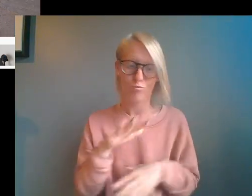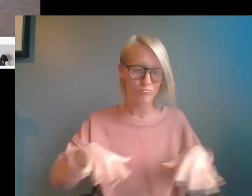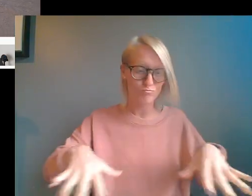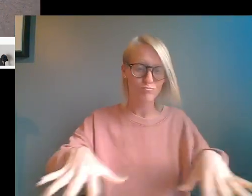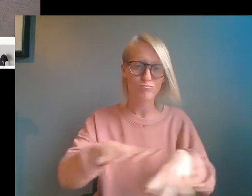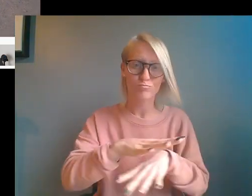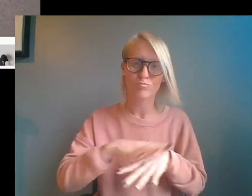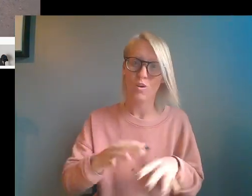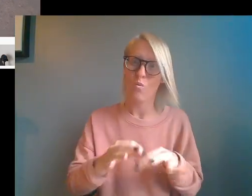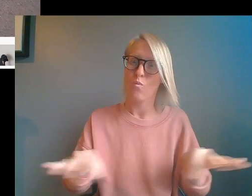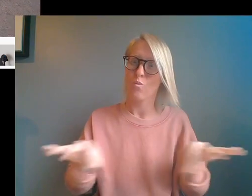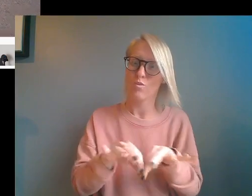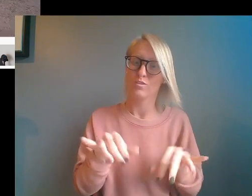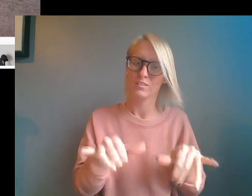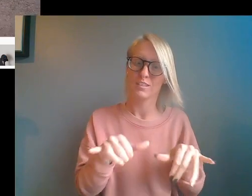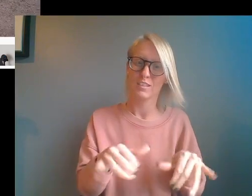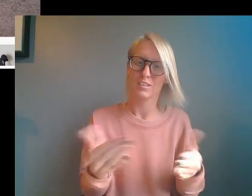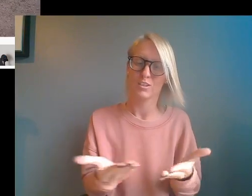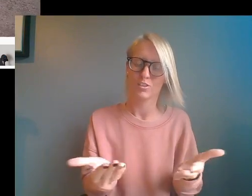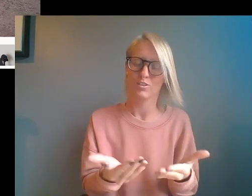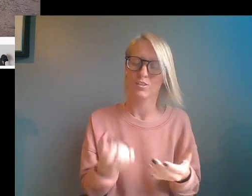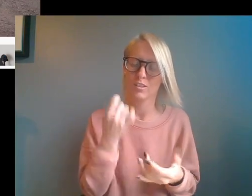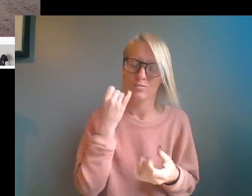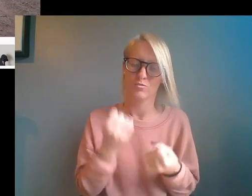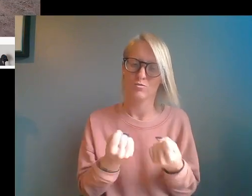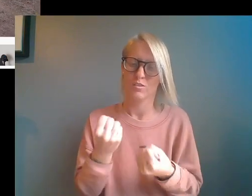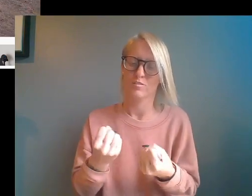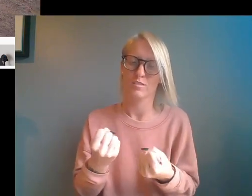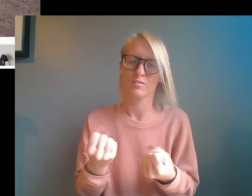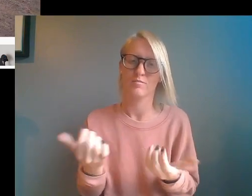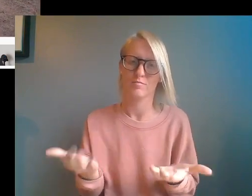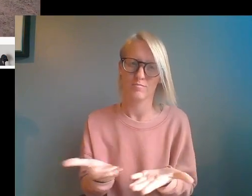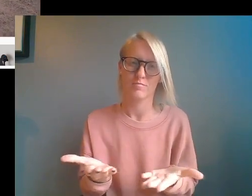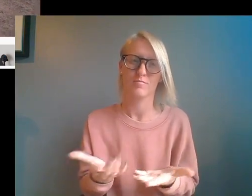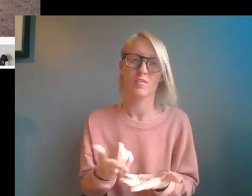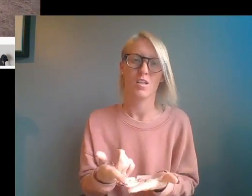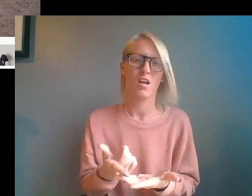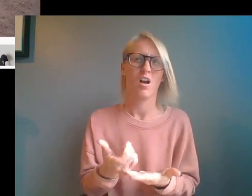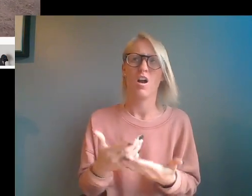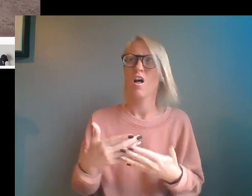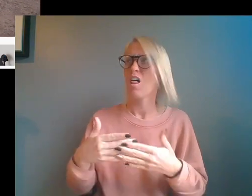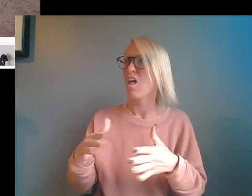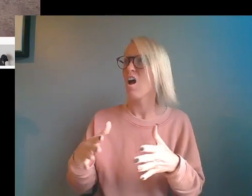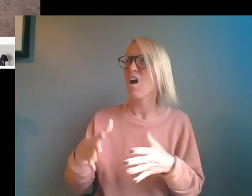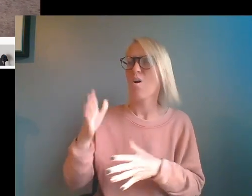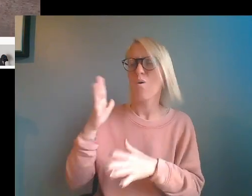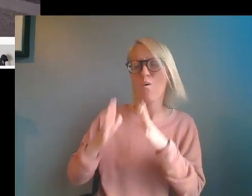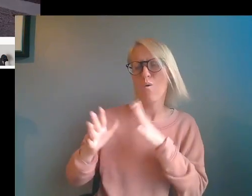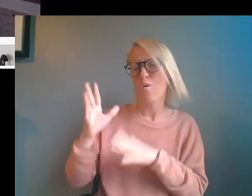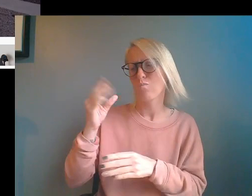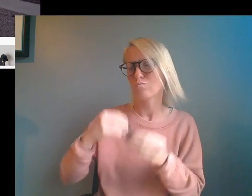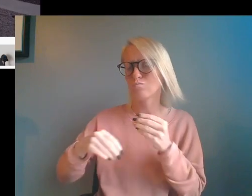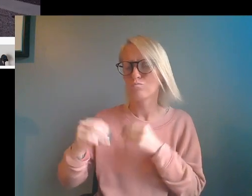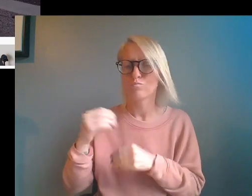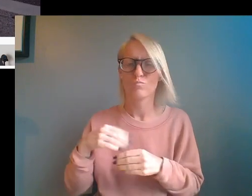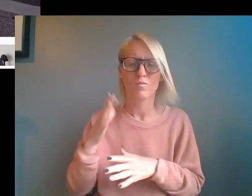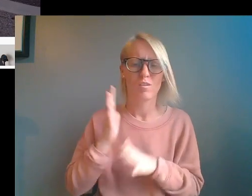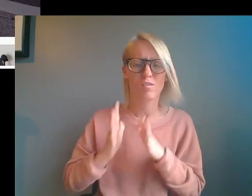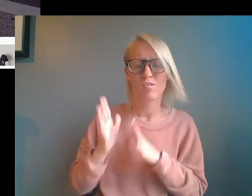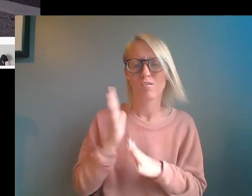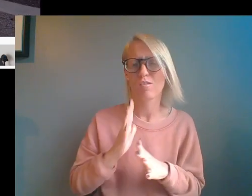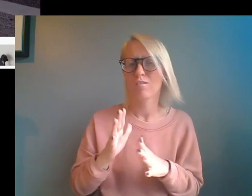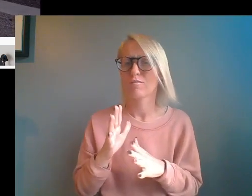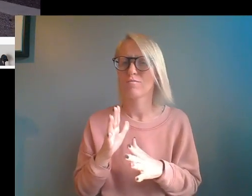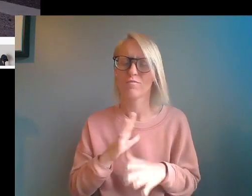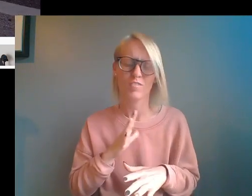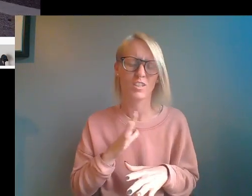Definitely worth staying at if you're driving the route. This one's especially cool because there's classic cars outside every one of the wigwams. This